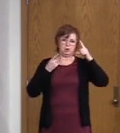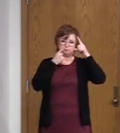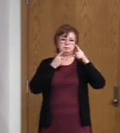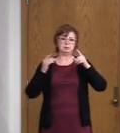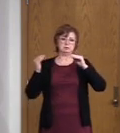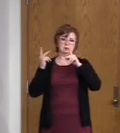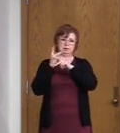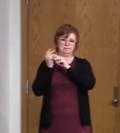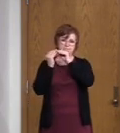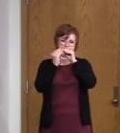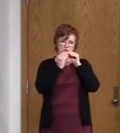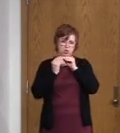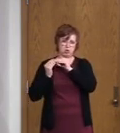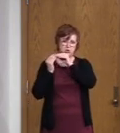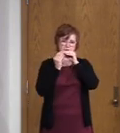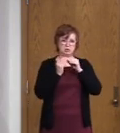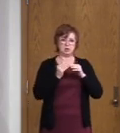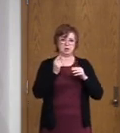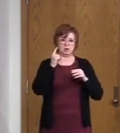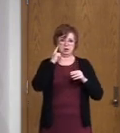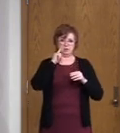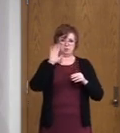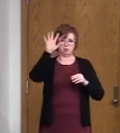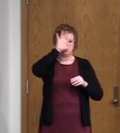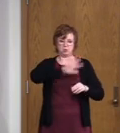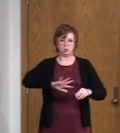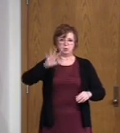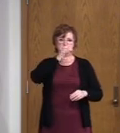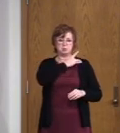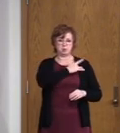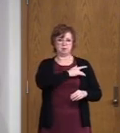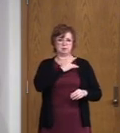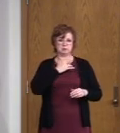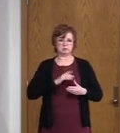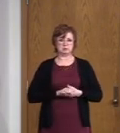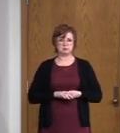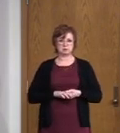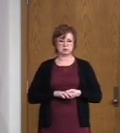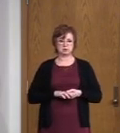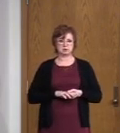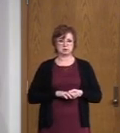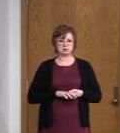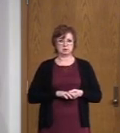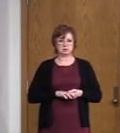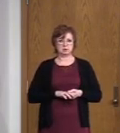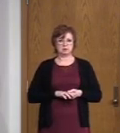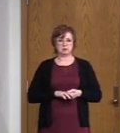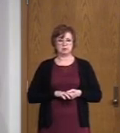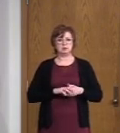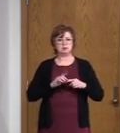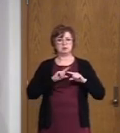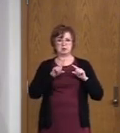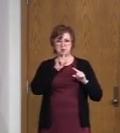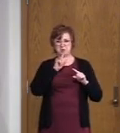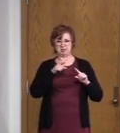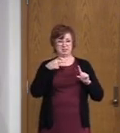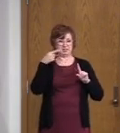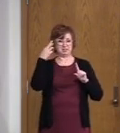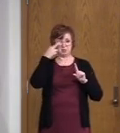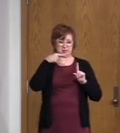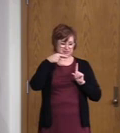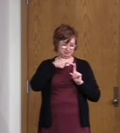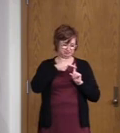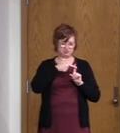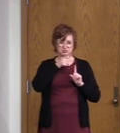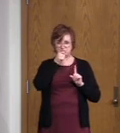across the province. But the real reason is because we don't have a massive supply of vaccines right now,